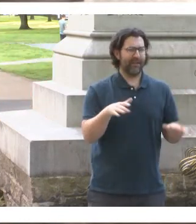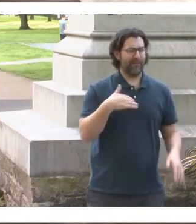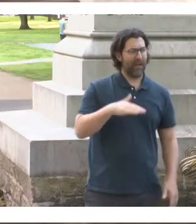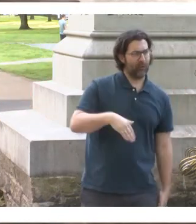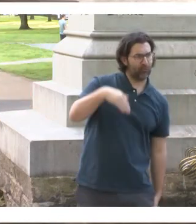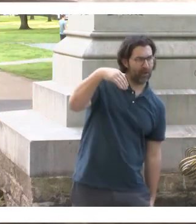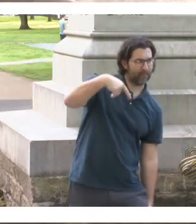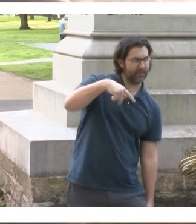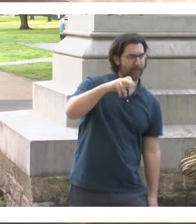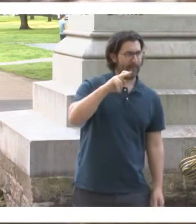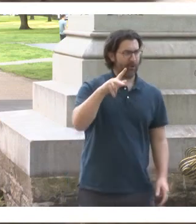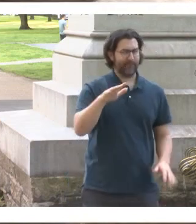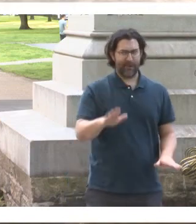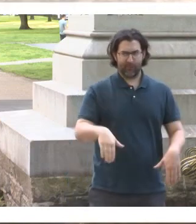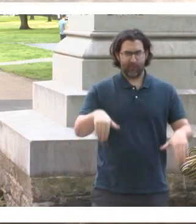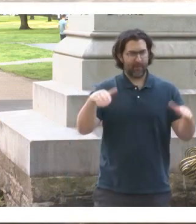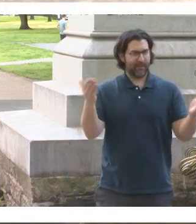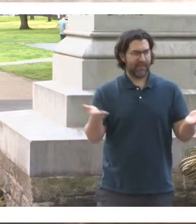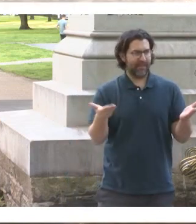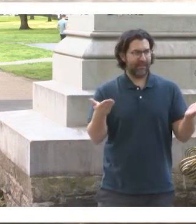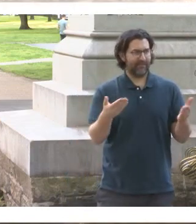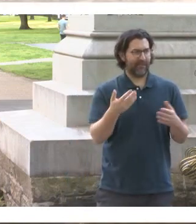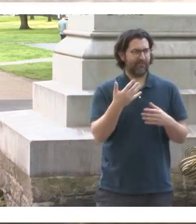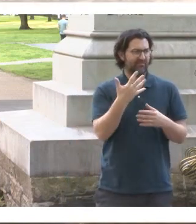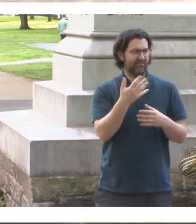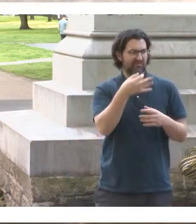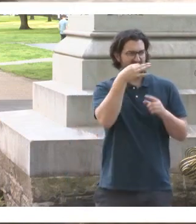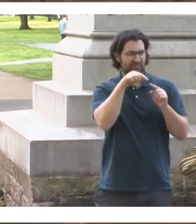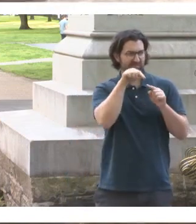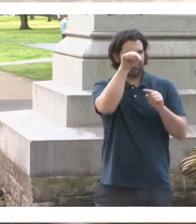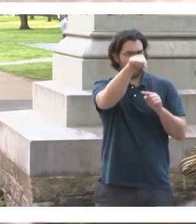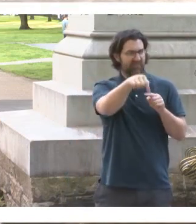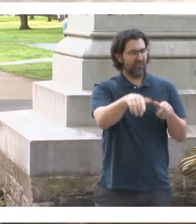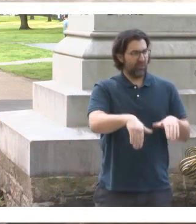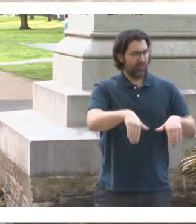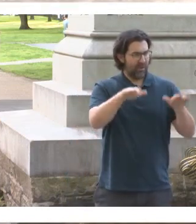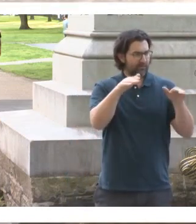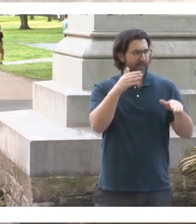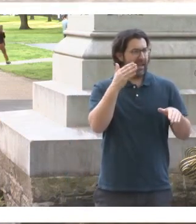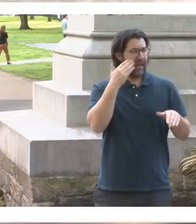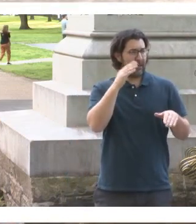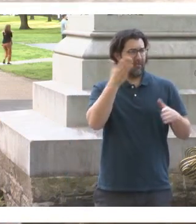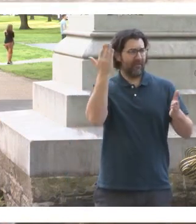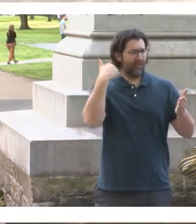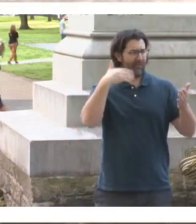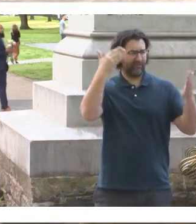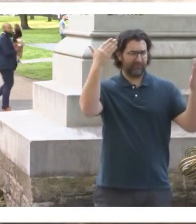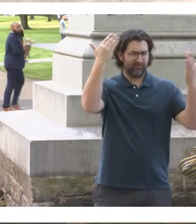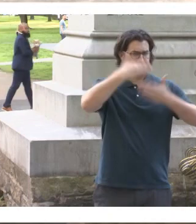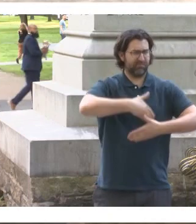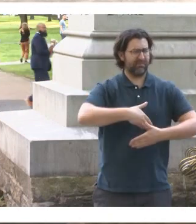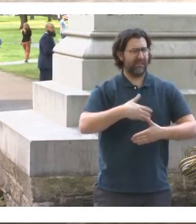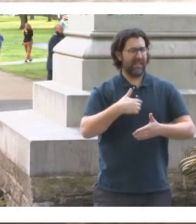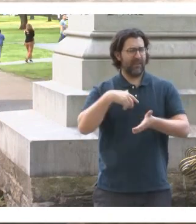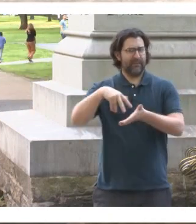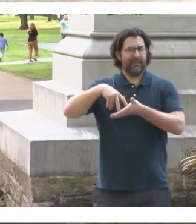up in this park. So I grew up like 5 or 6 blocks from here, so I know how dark it used to be. And I was